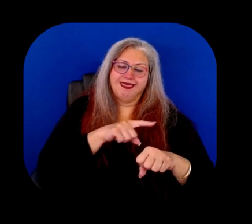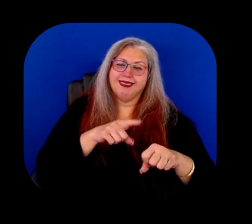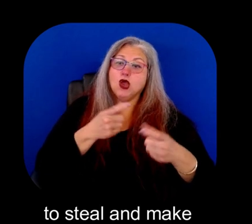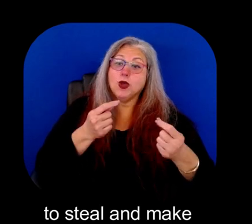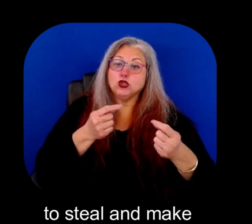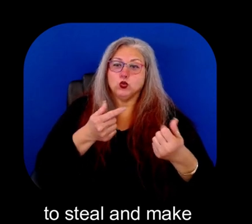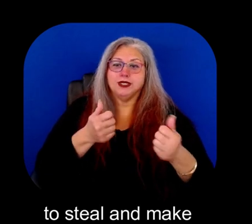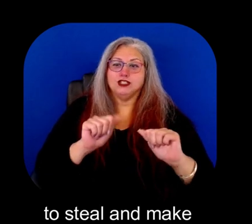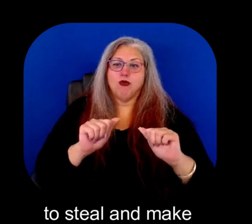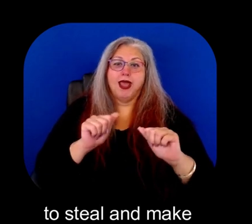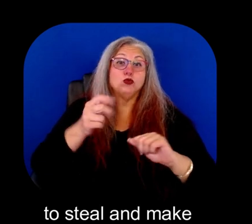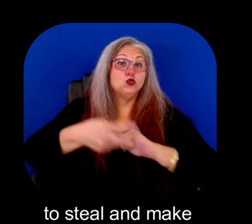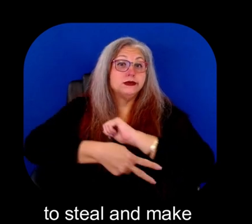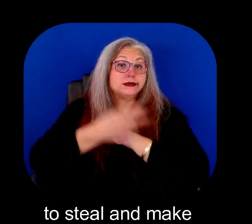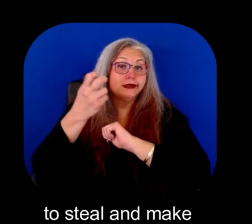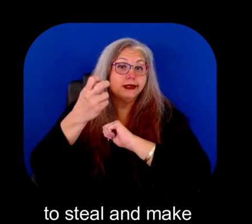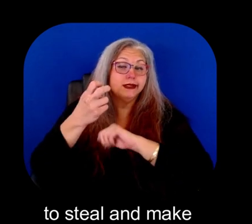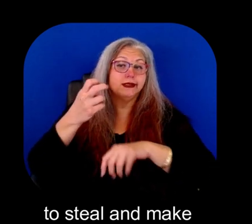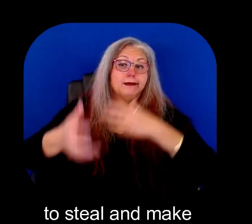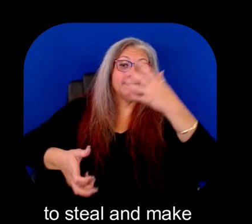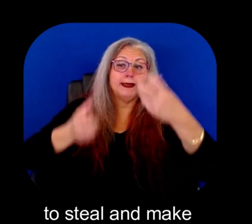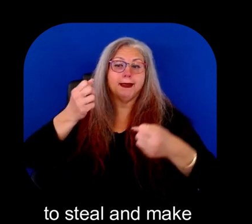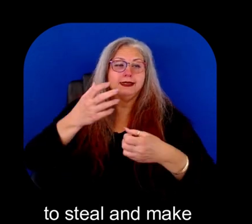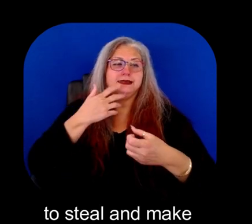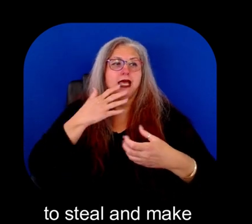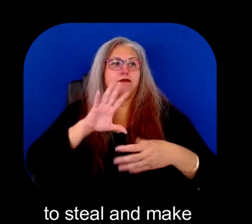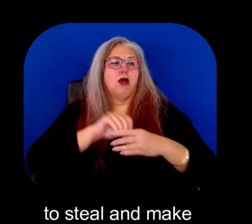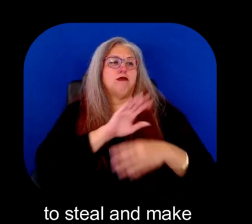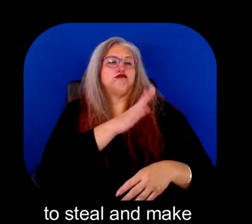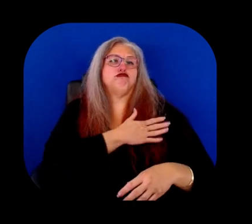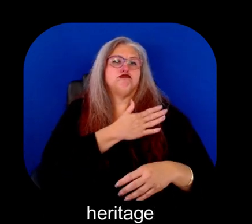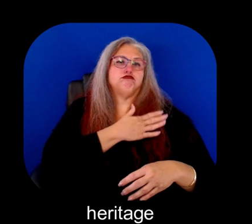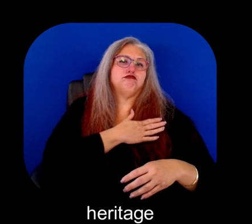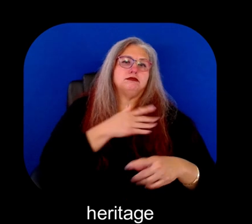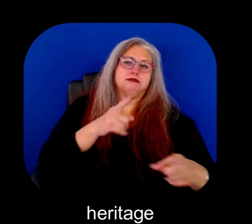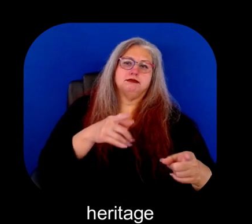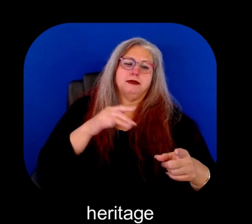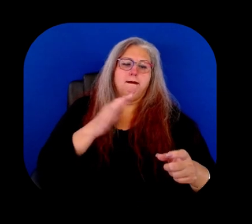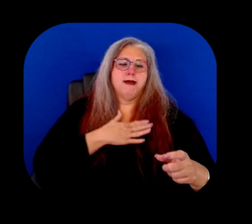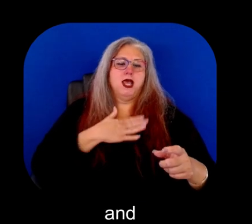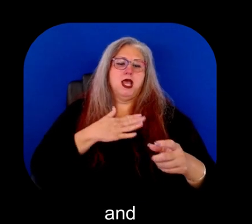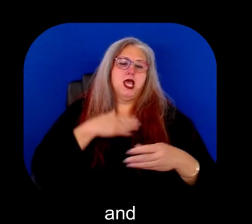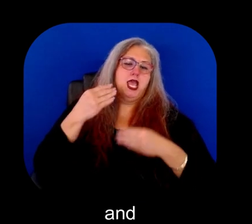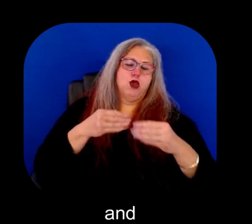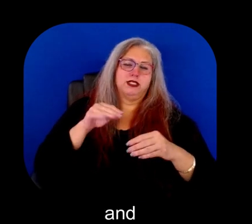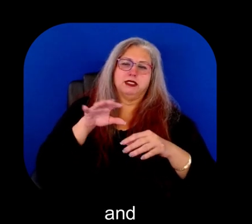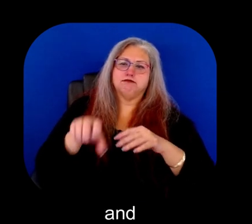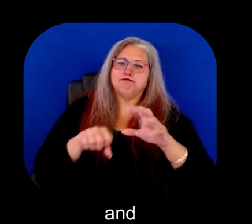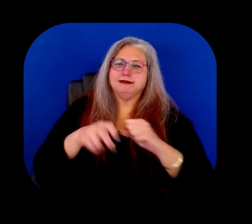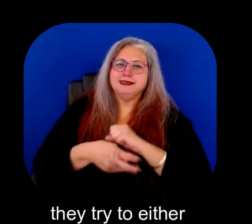tries to steal and make it part of their own heritage.